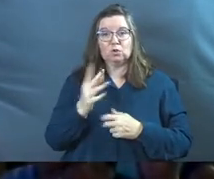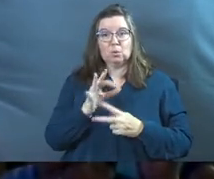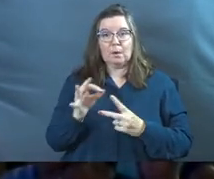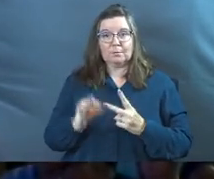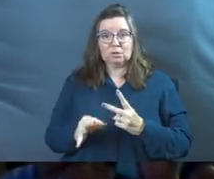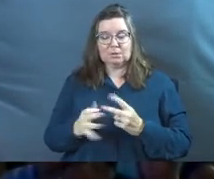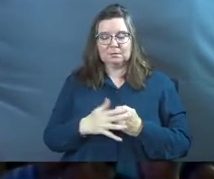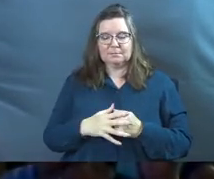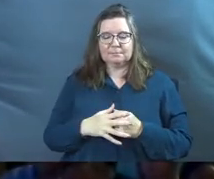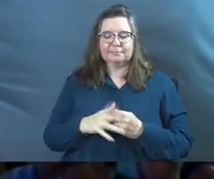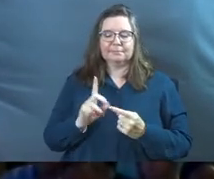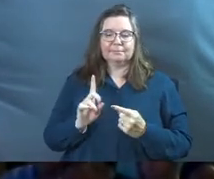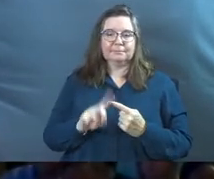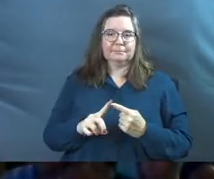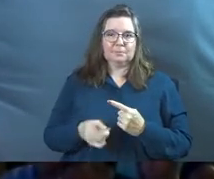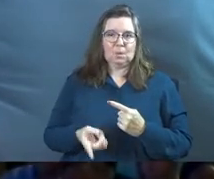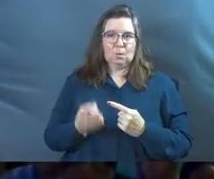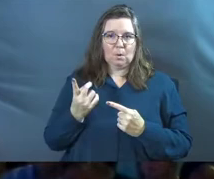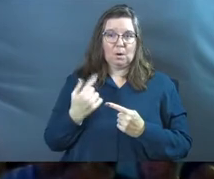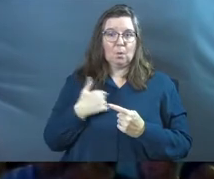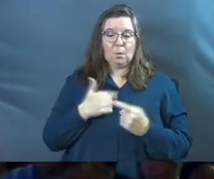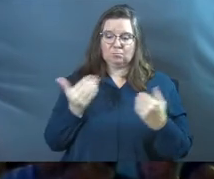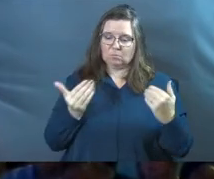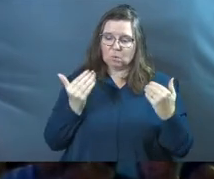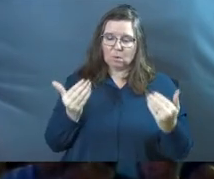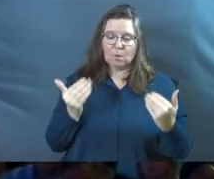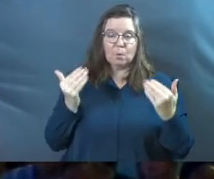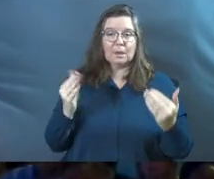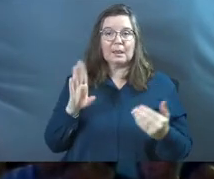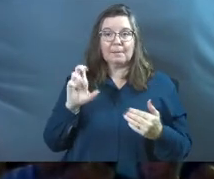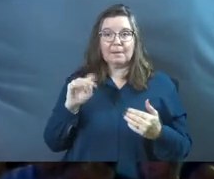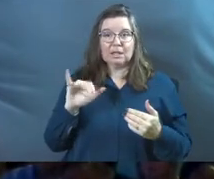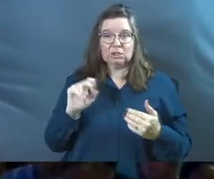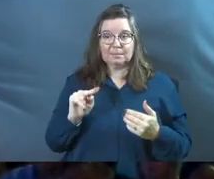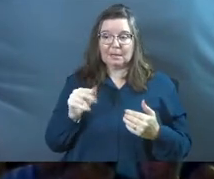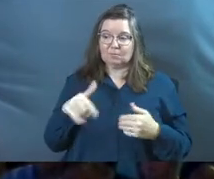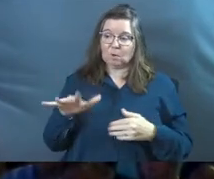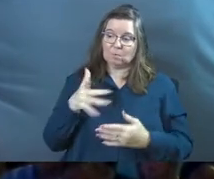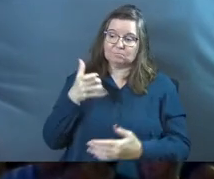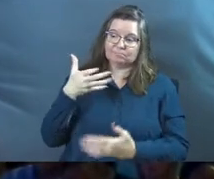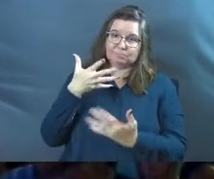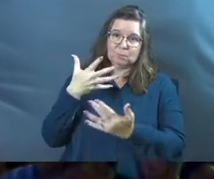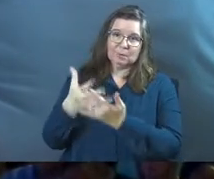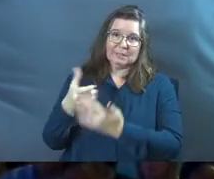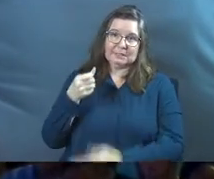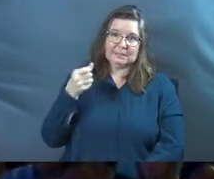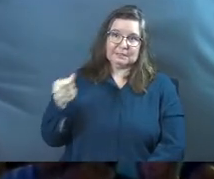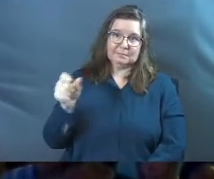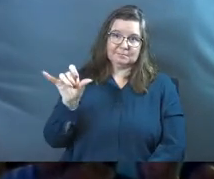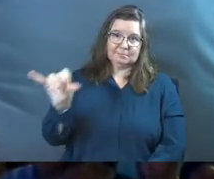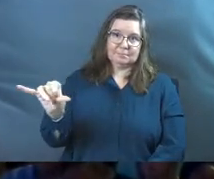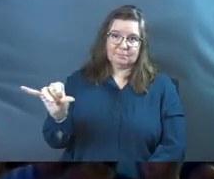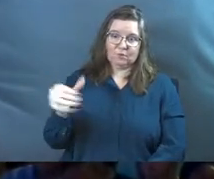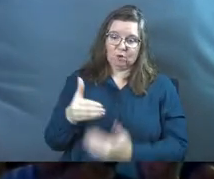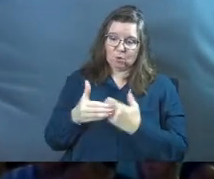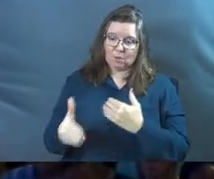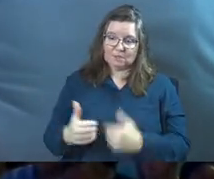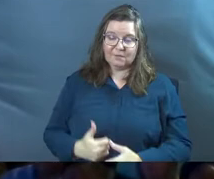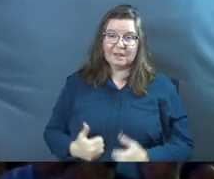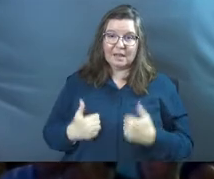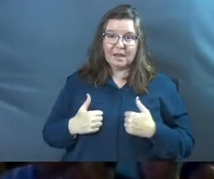options. Option one, we go ahead and we let Benjamin go into prison for the rest of his